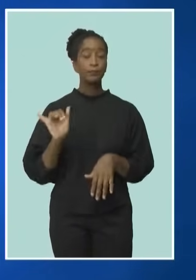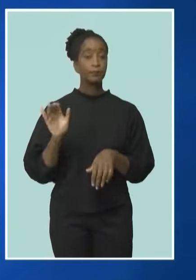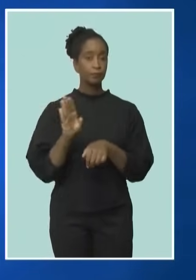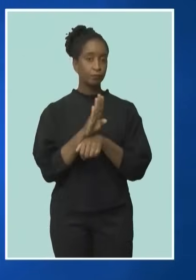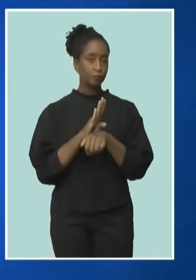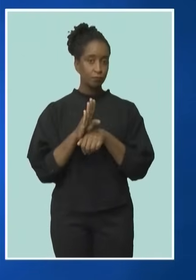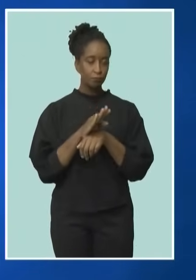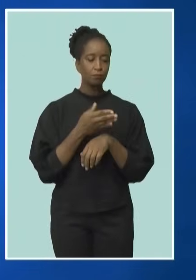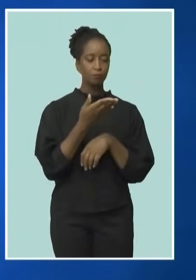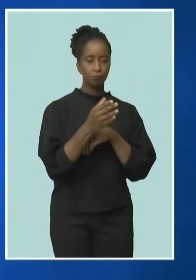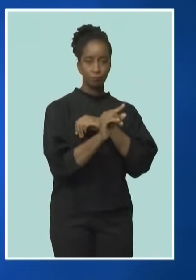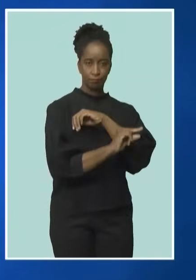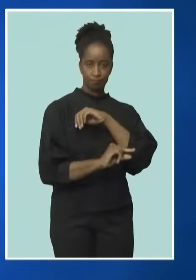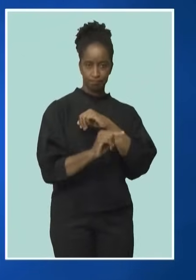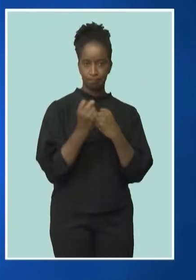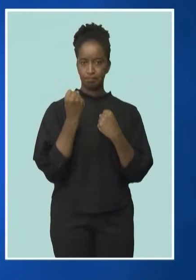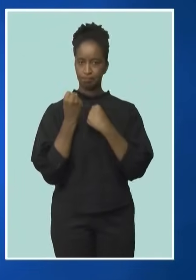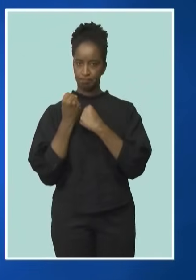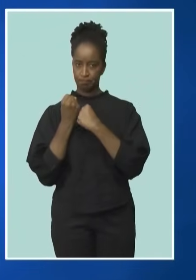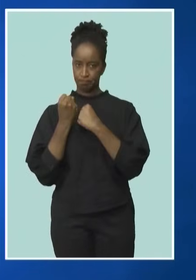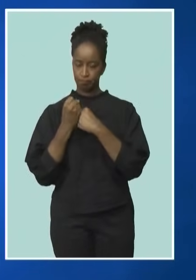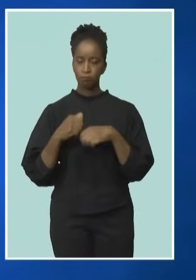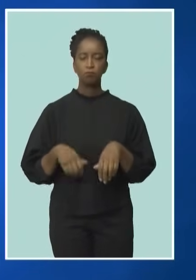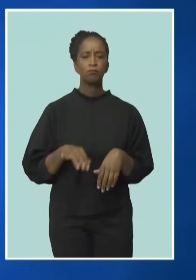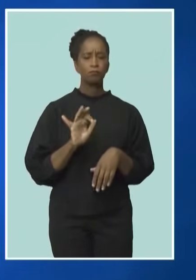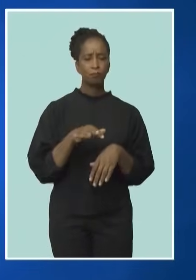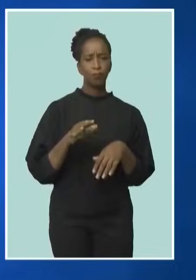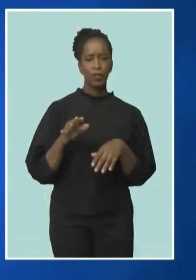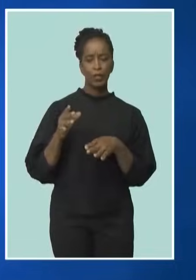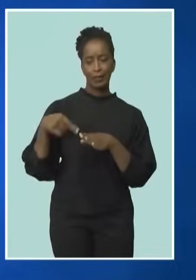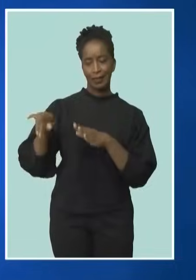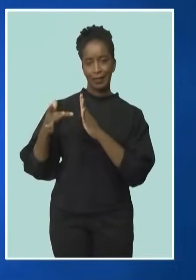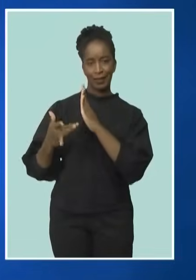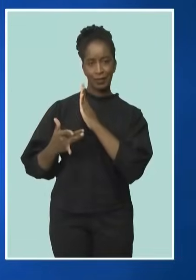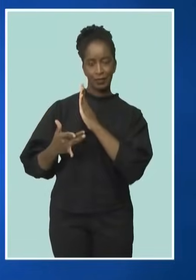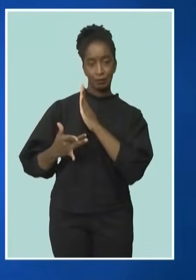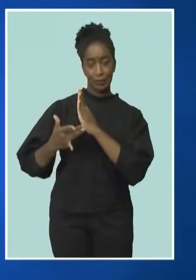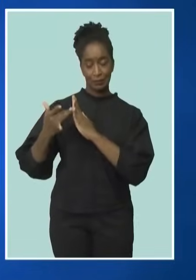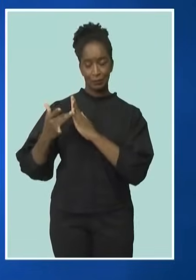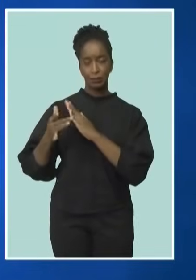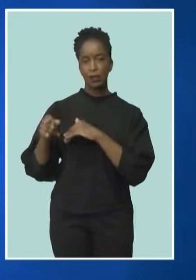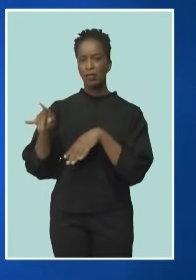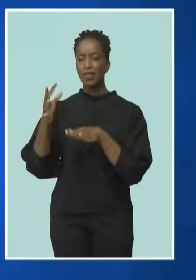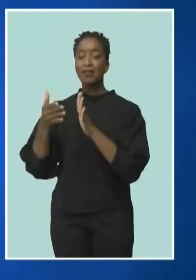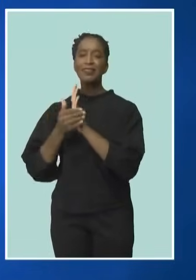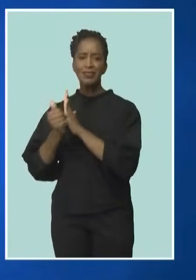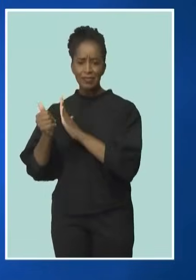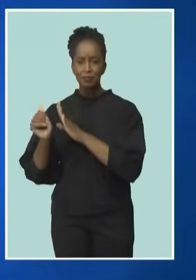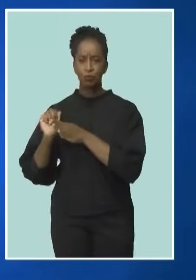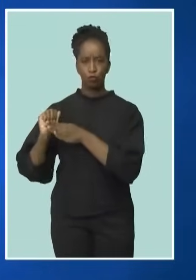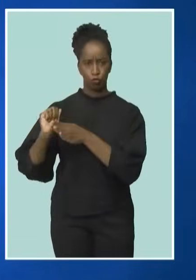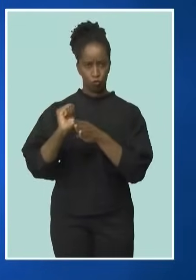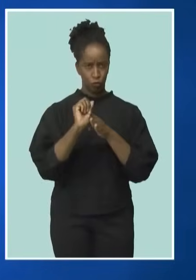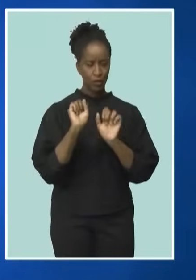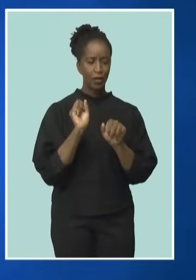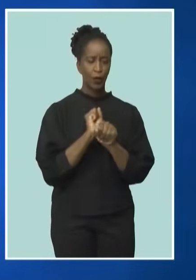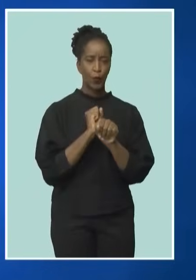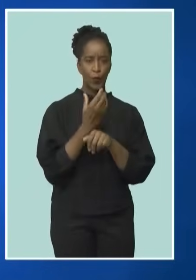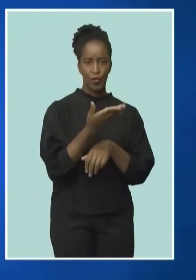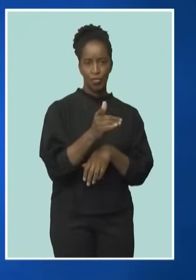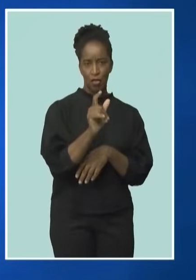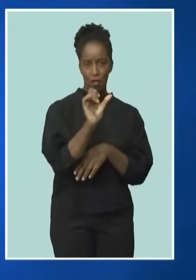assistance from Guyana as it relates to training experts to work in the facility, analyzing evidence collected from crime